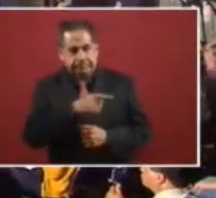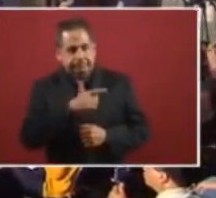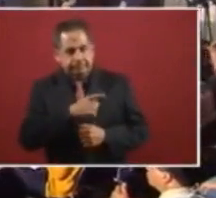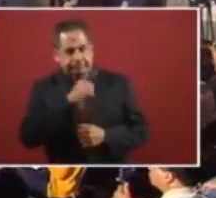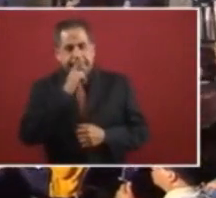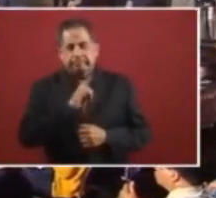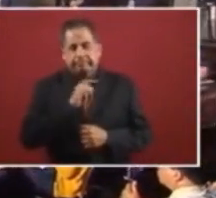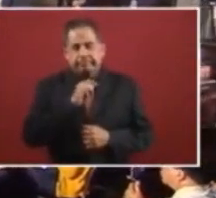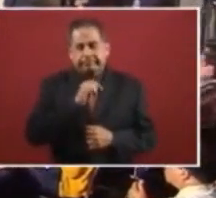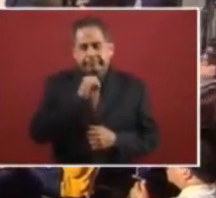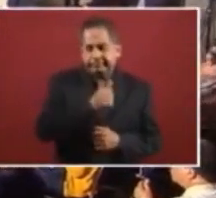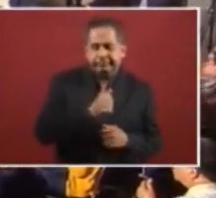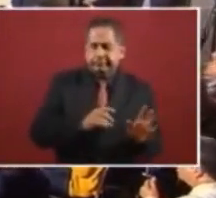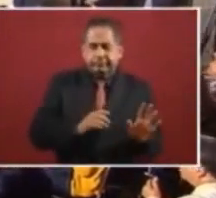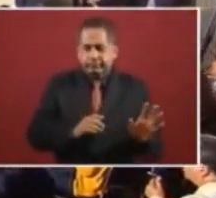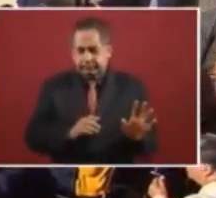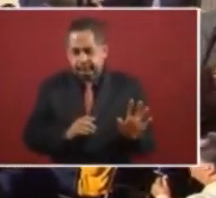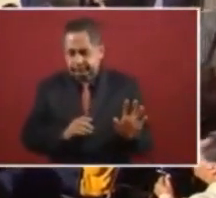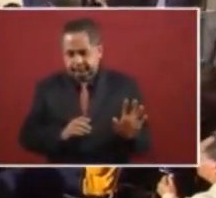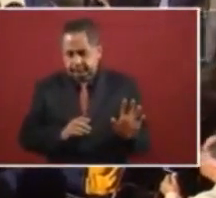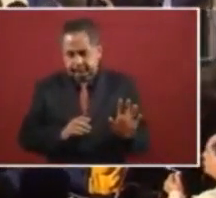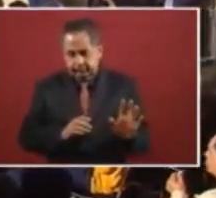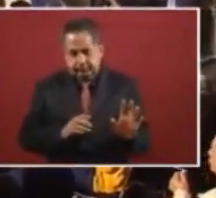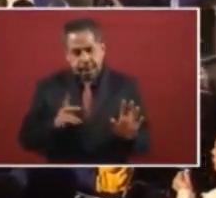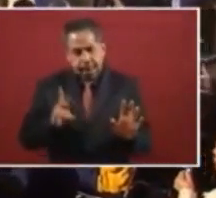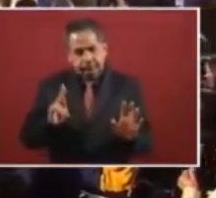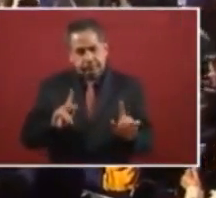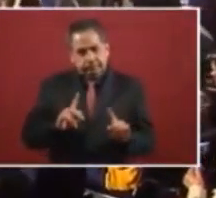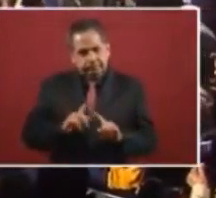And I am not saying he is lying in any way,